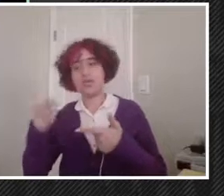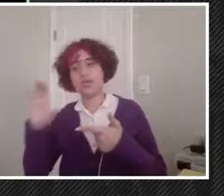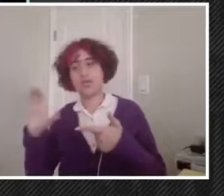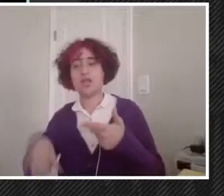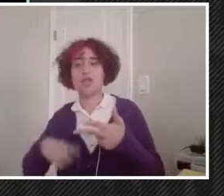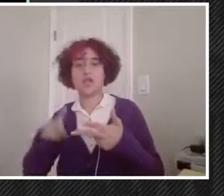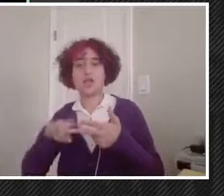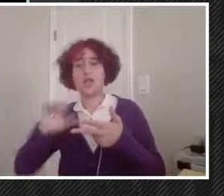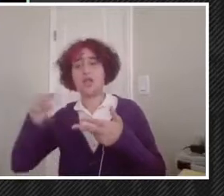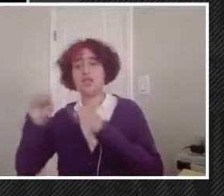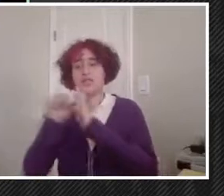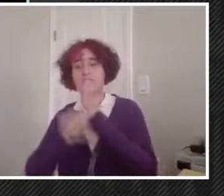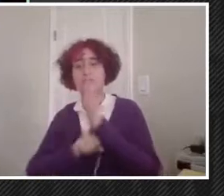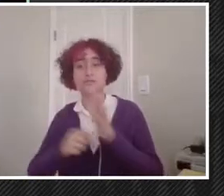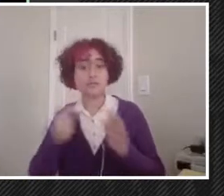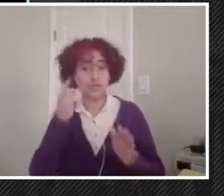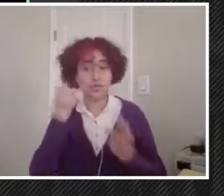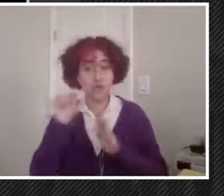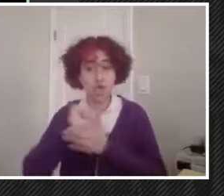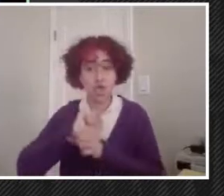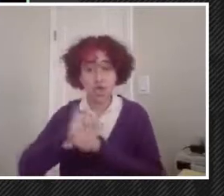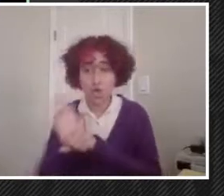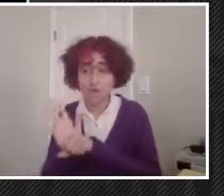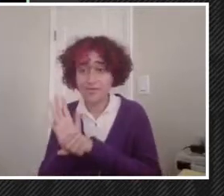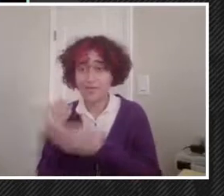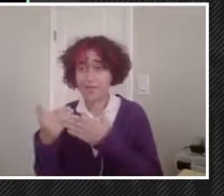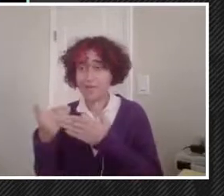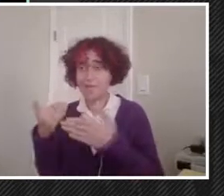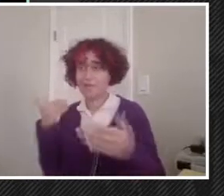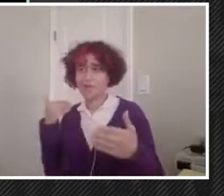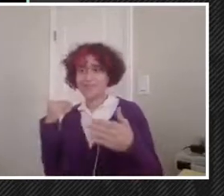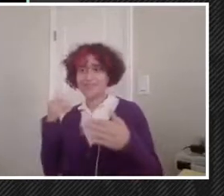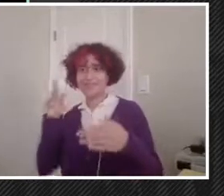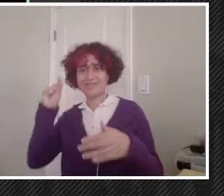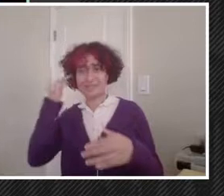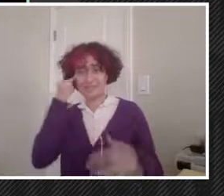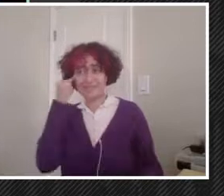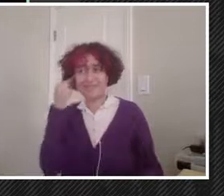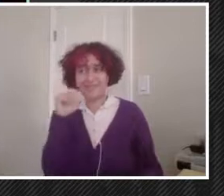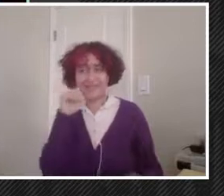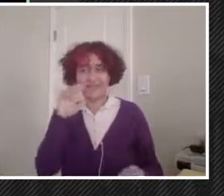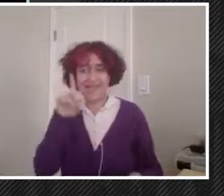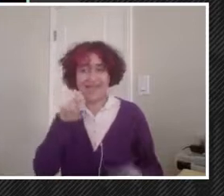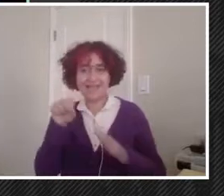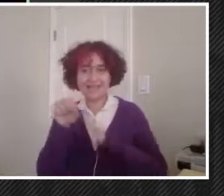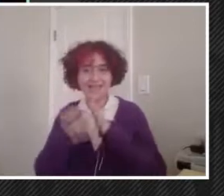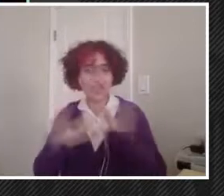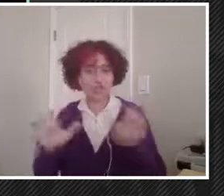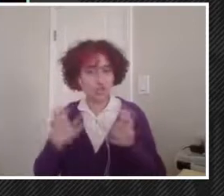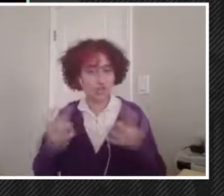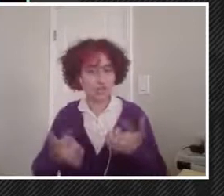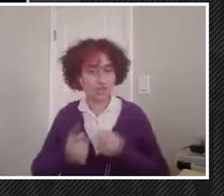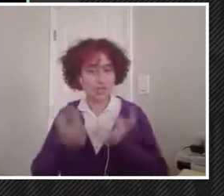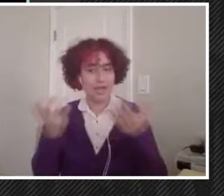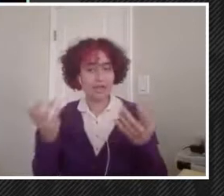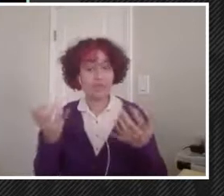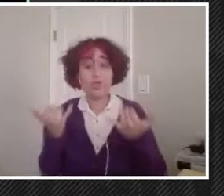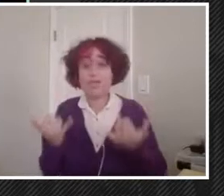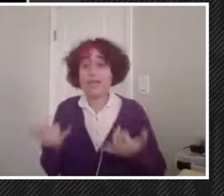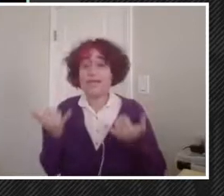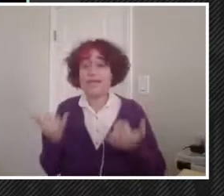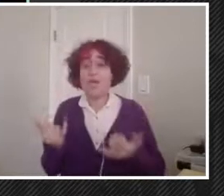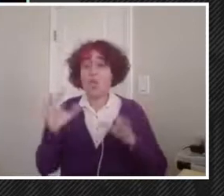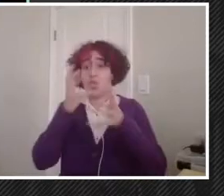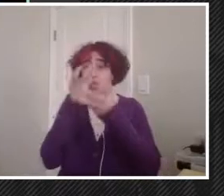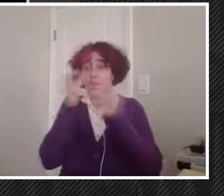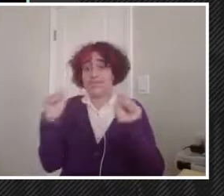administration, they didn't even ask states to do much. With the current president and vice president, there could be a nudge to look